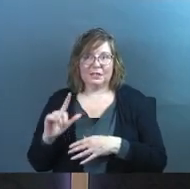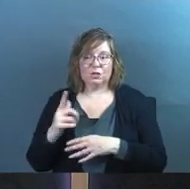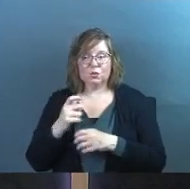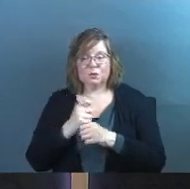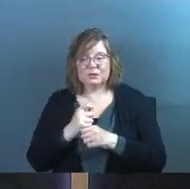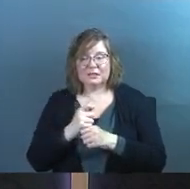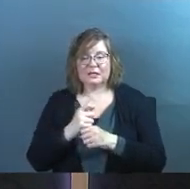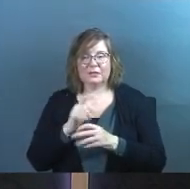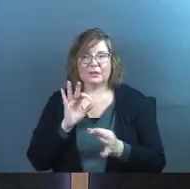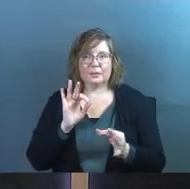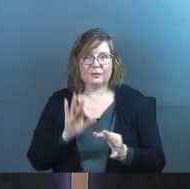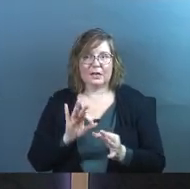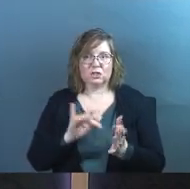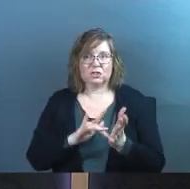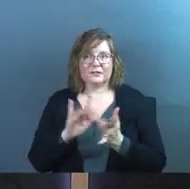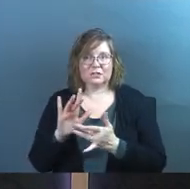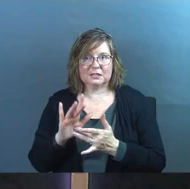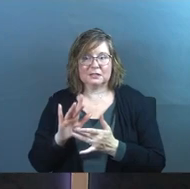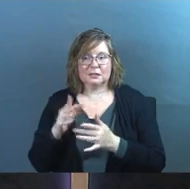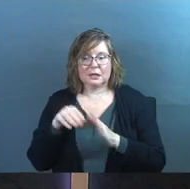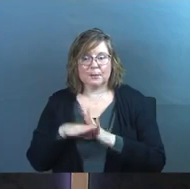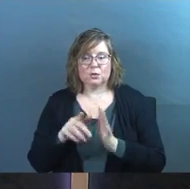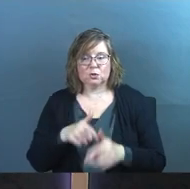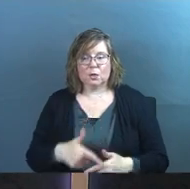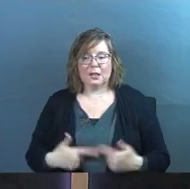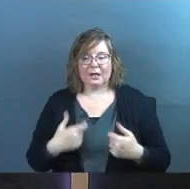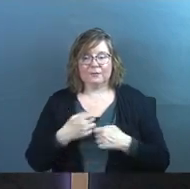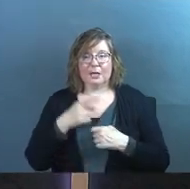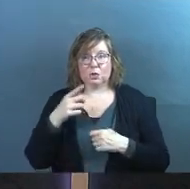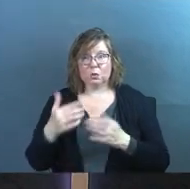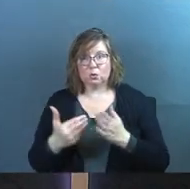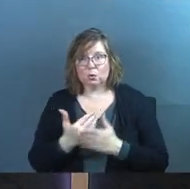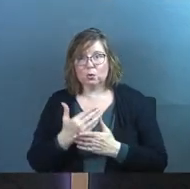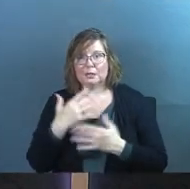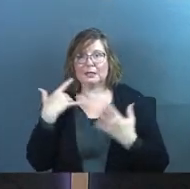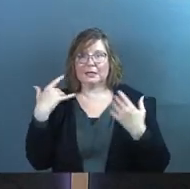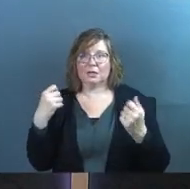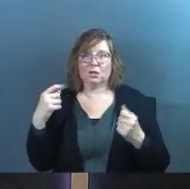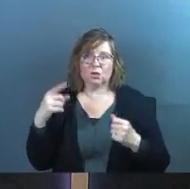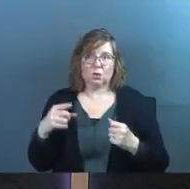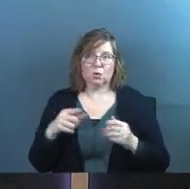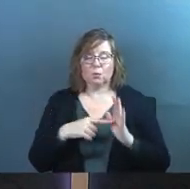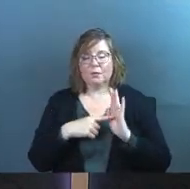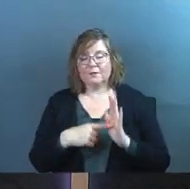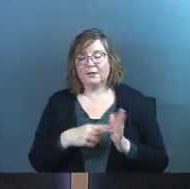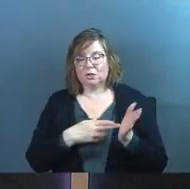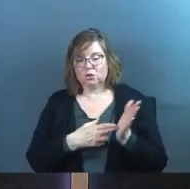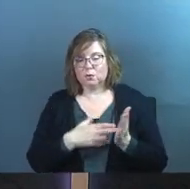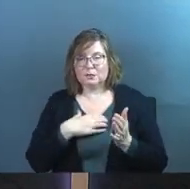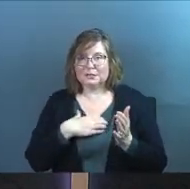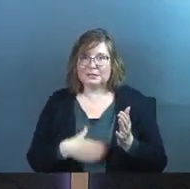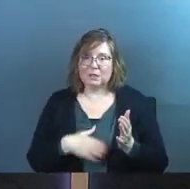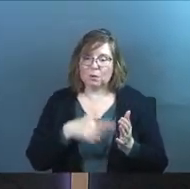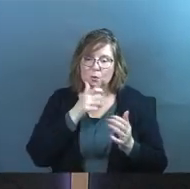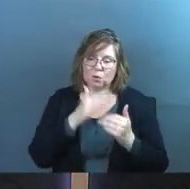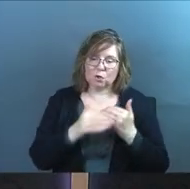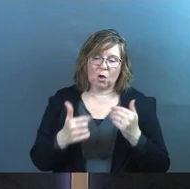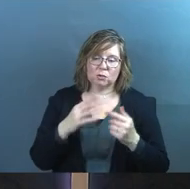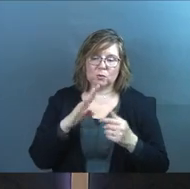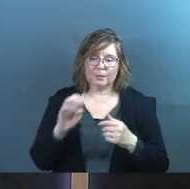You receive the perfection of Jesus coming into your life, making you new, healing you, revealing true desire, who you were